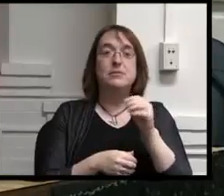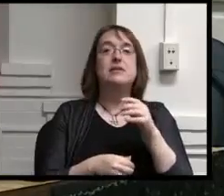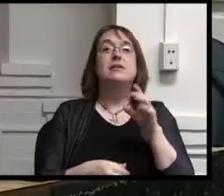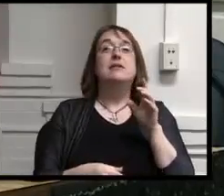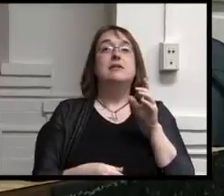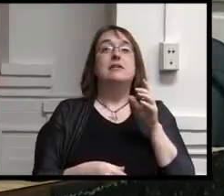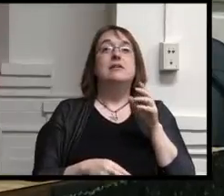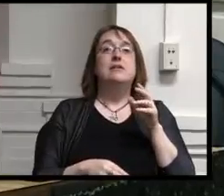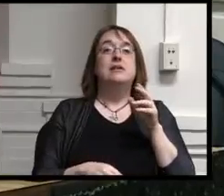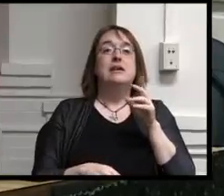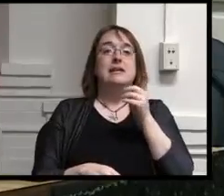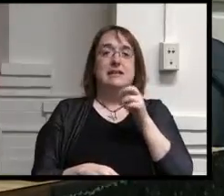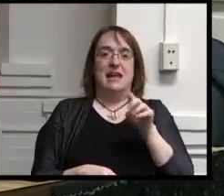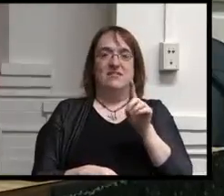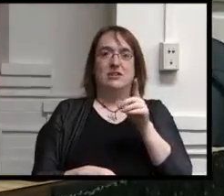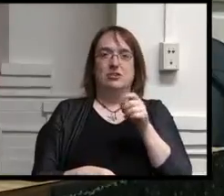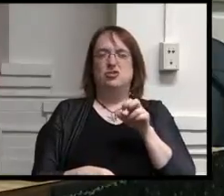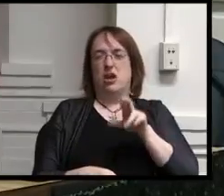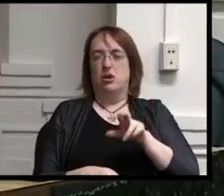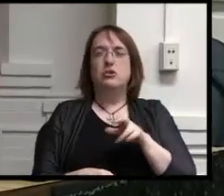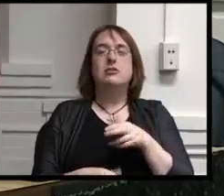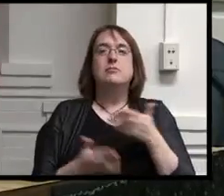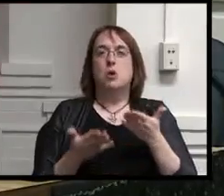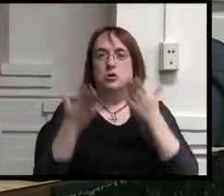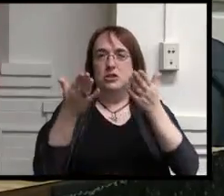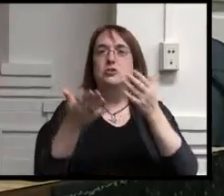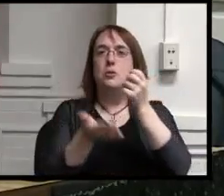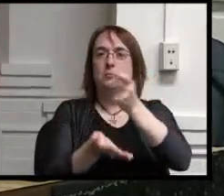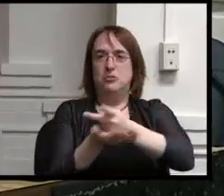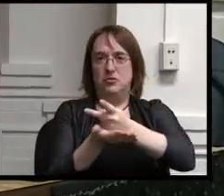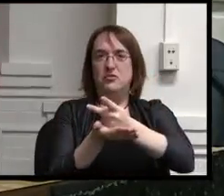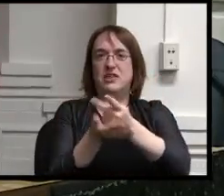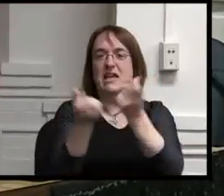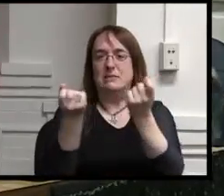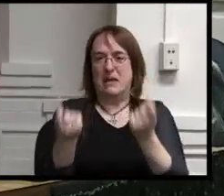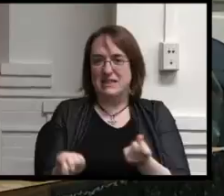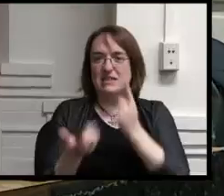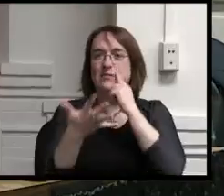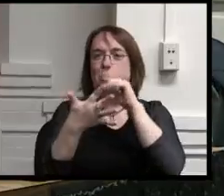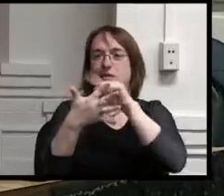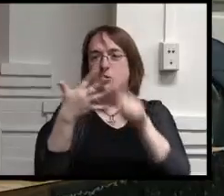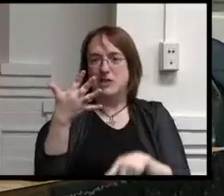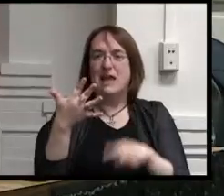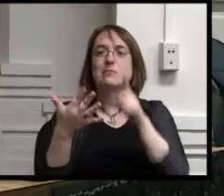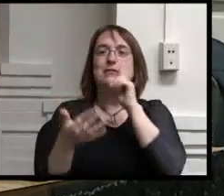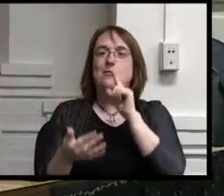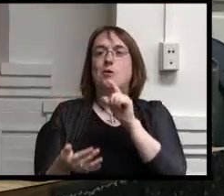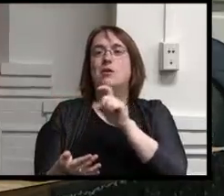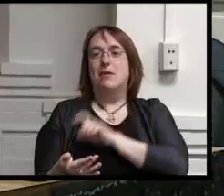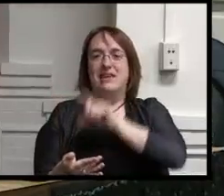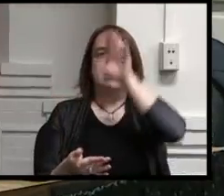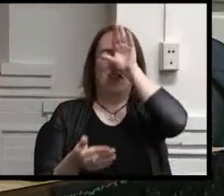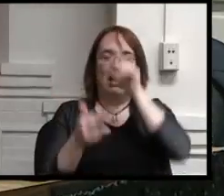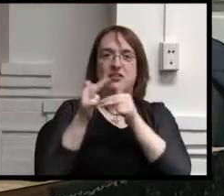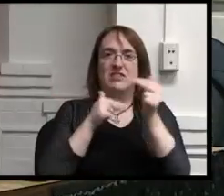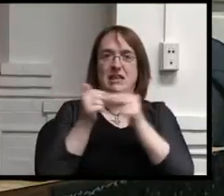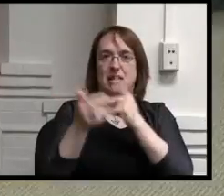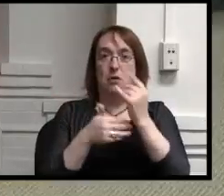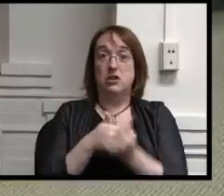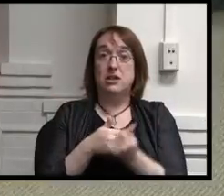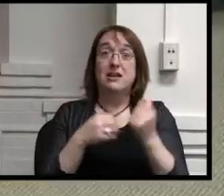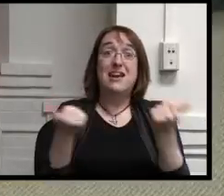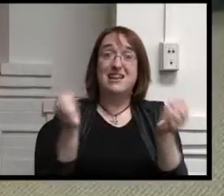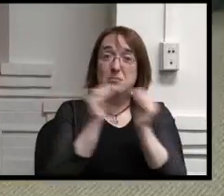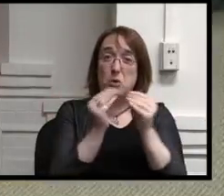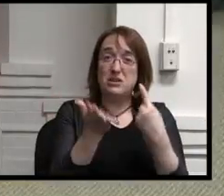approve 65,000 and change worth of expenses for various items for the police fire facilities project. Is there any